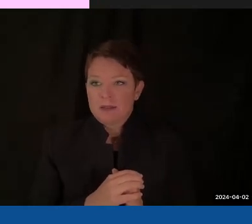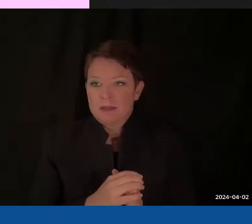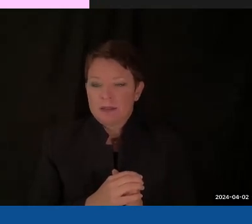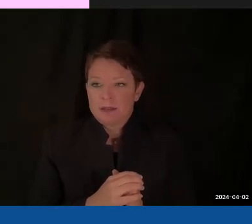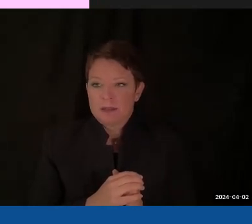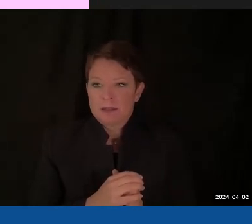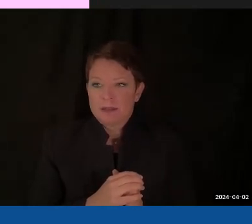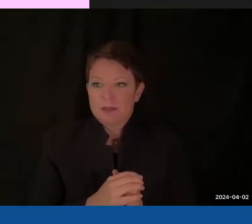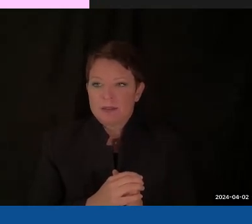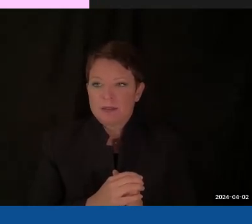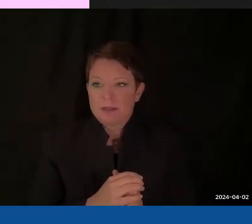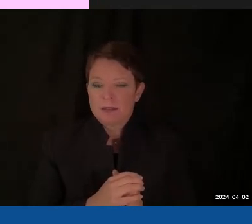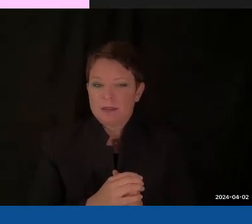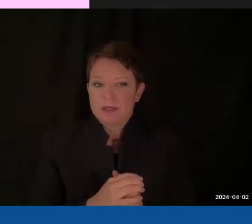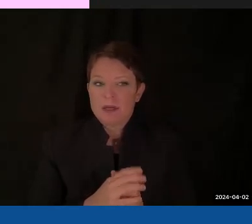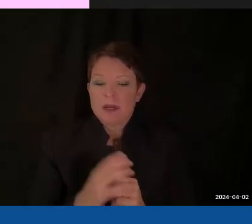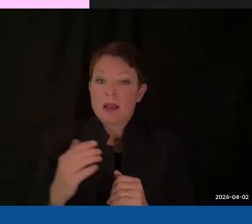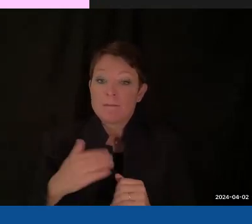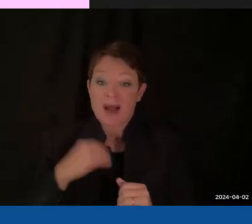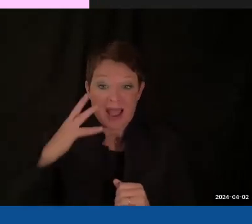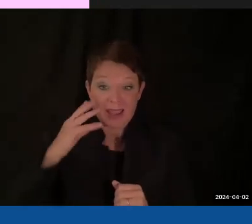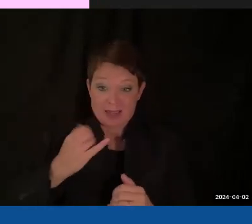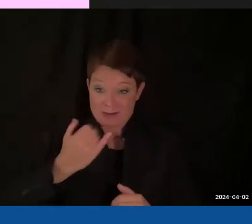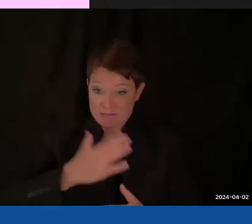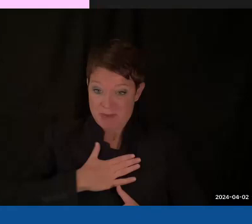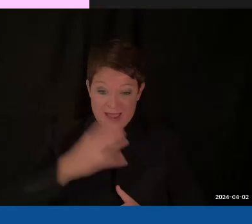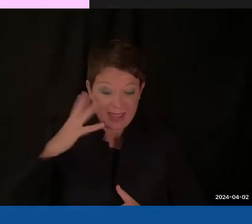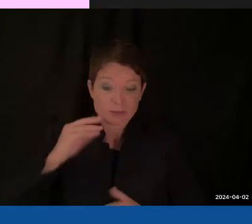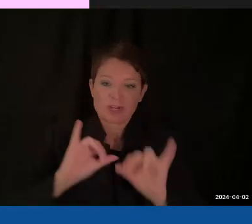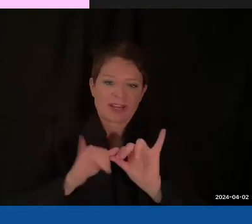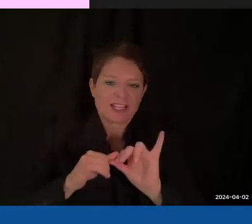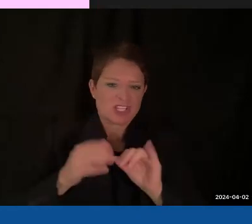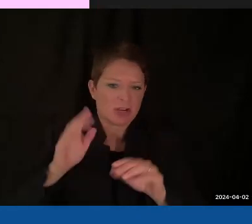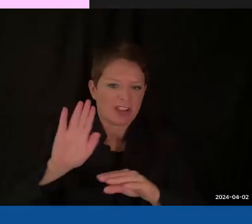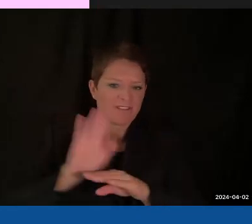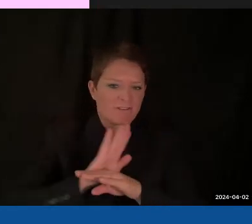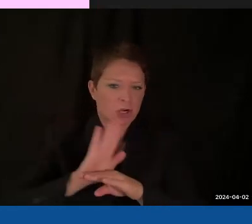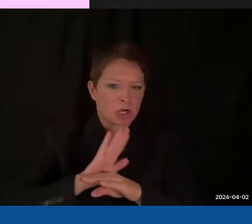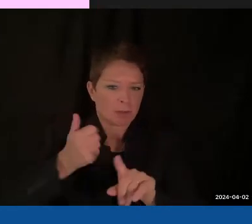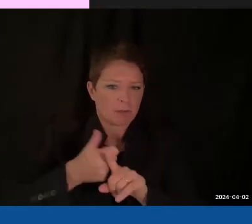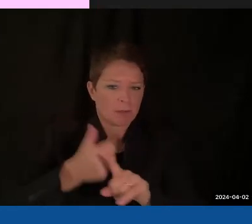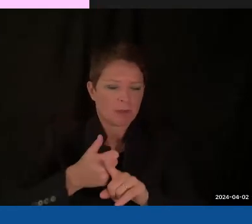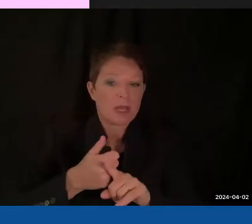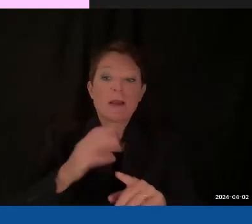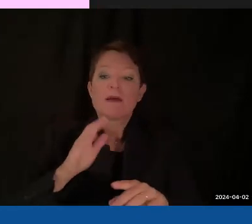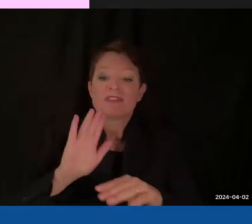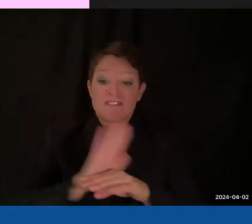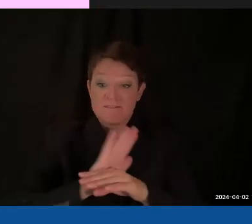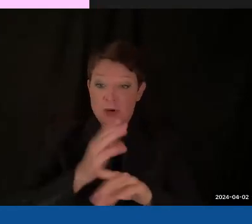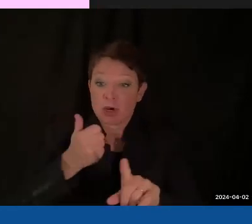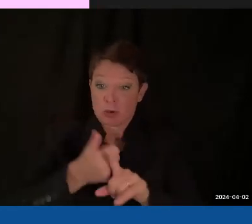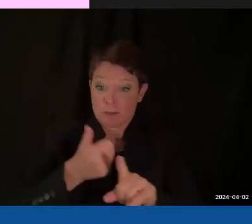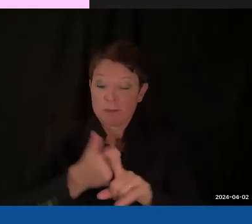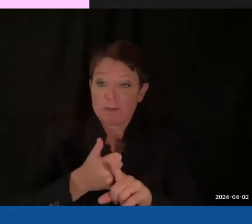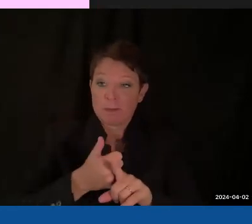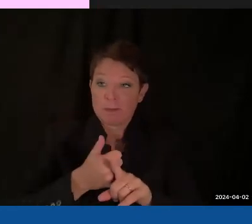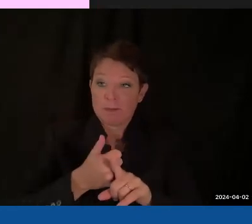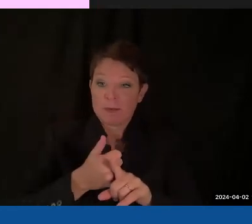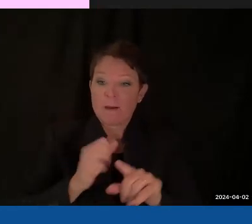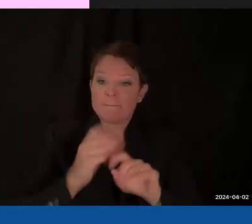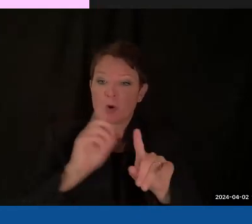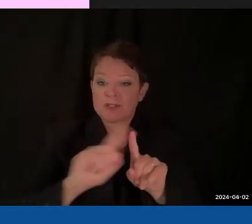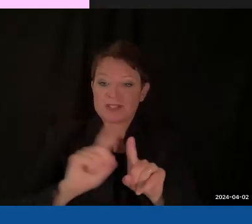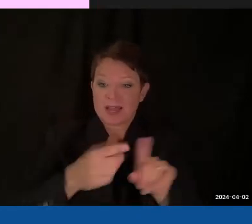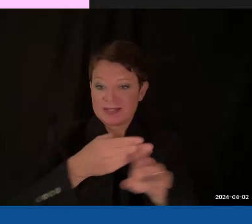Trying to start my video here. So my individual experience or Langen Engineering as a firm? The firm, yes. So the firm is a multidisciplinary